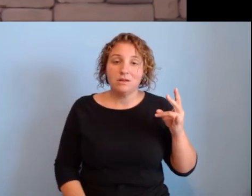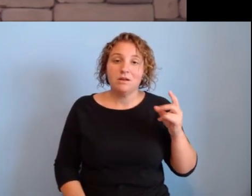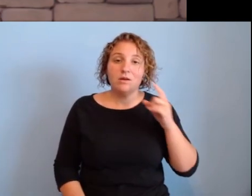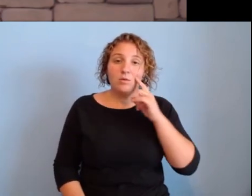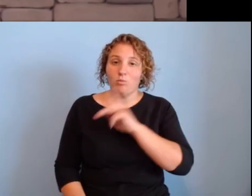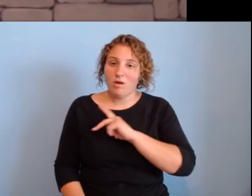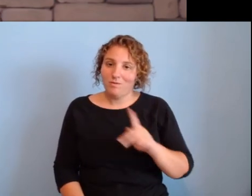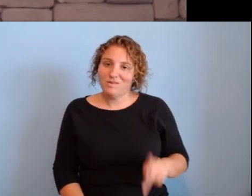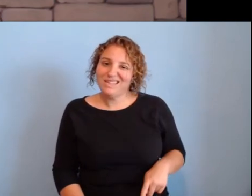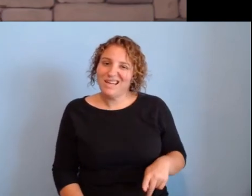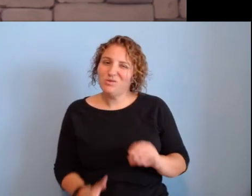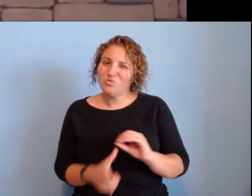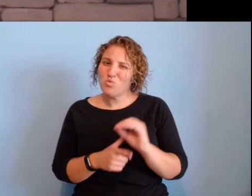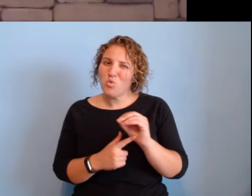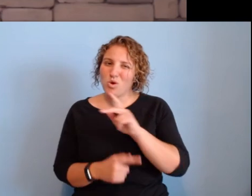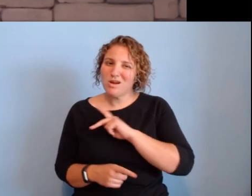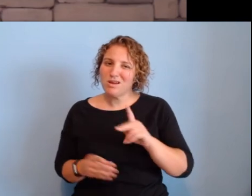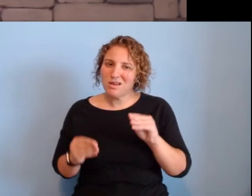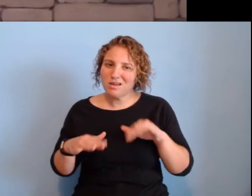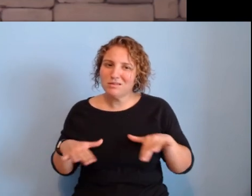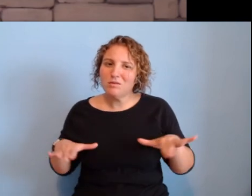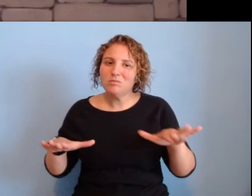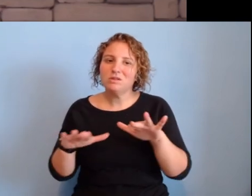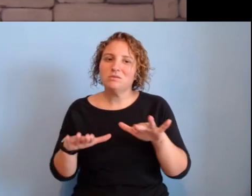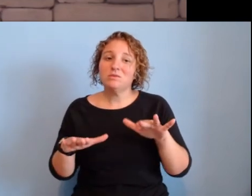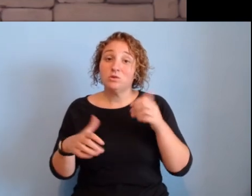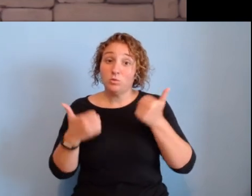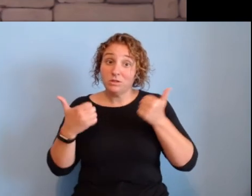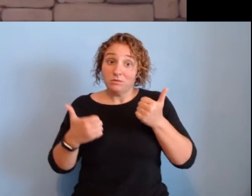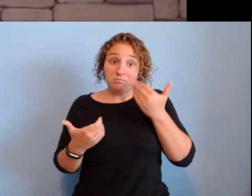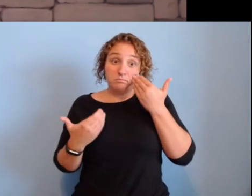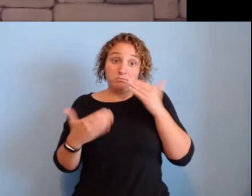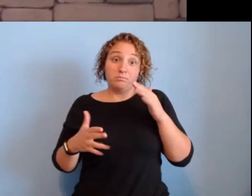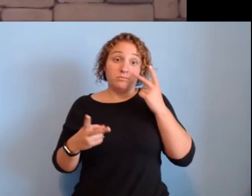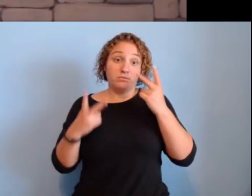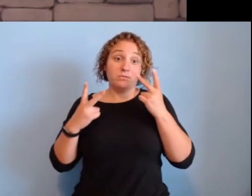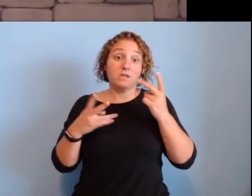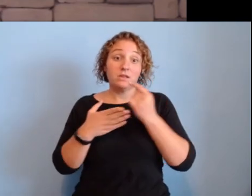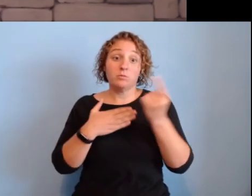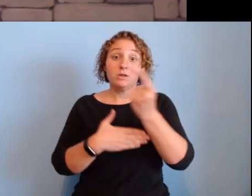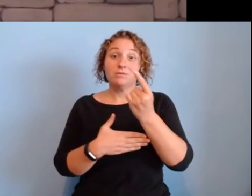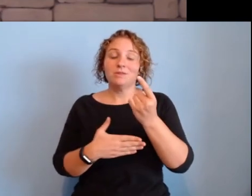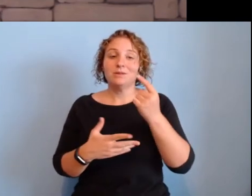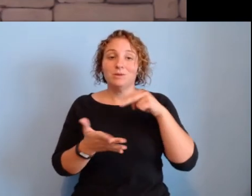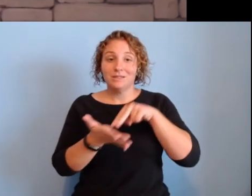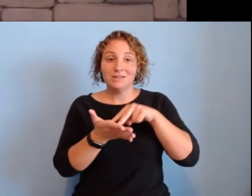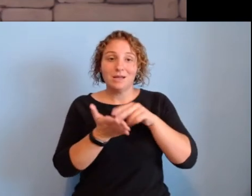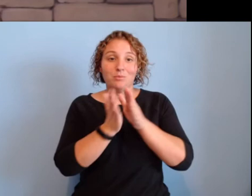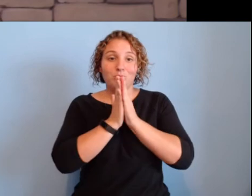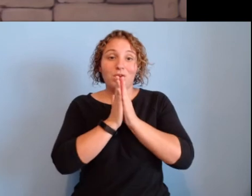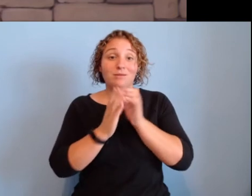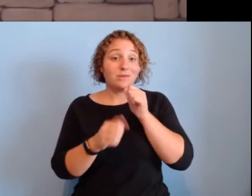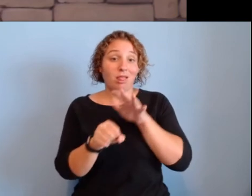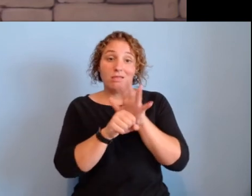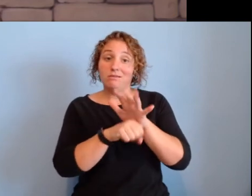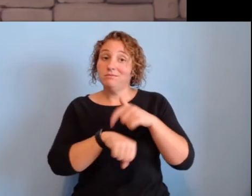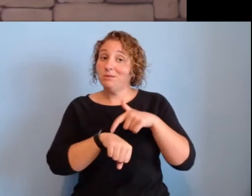or kingdom. So which is it? We'll find out next week. Let's stand and pray because we don't have enough time.